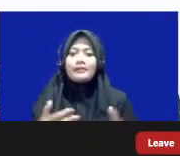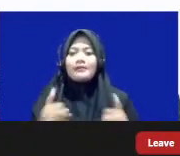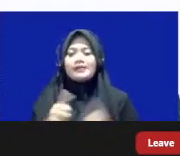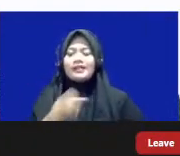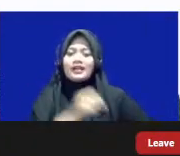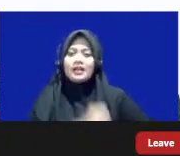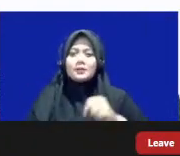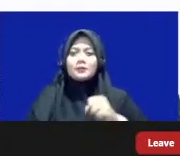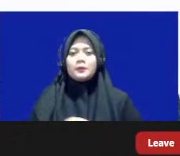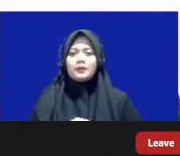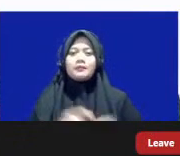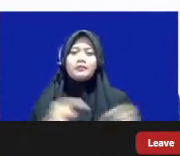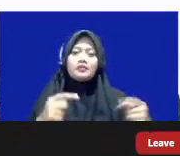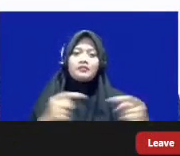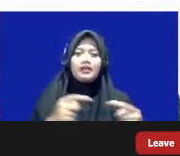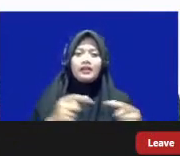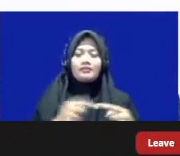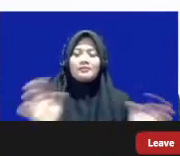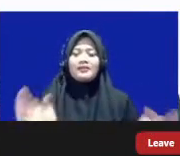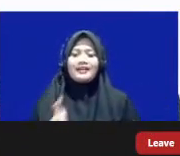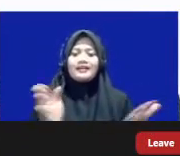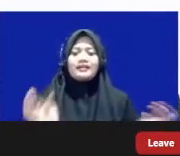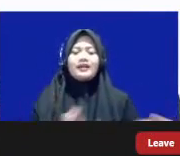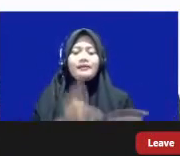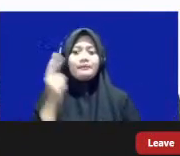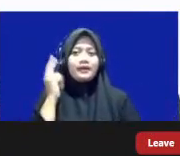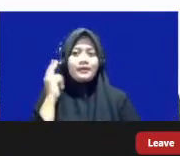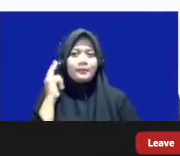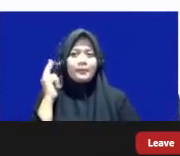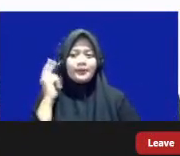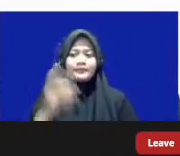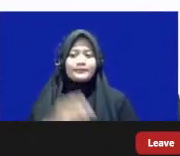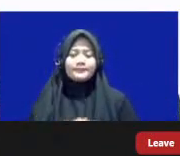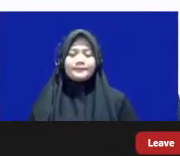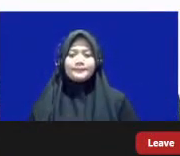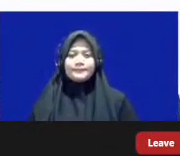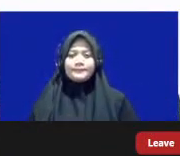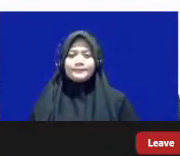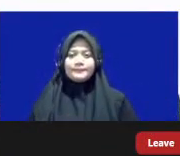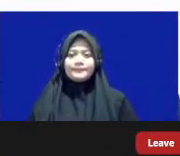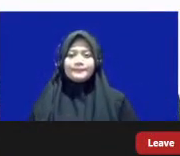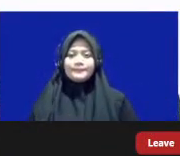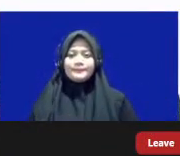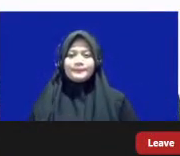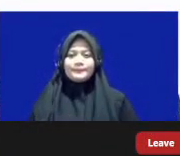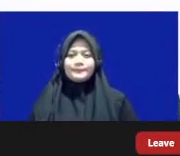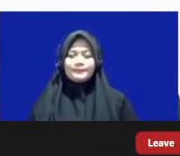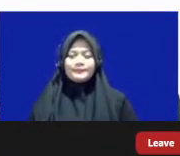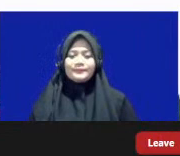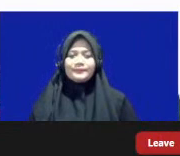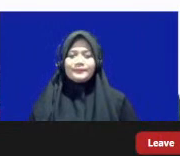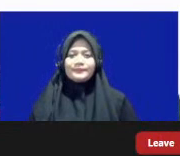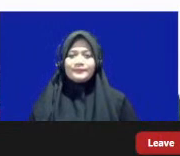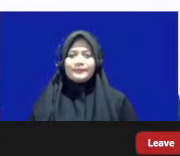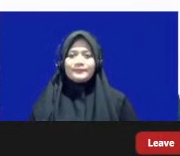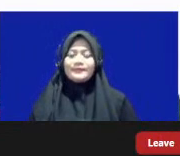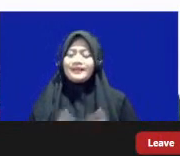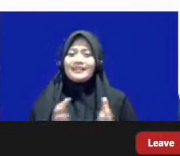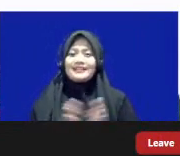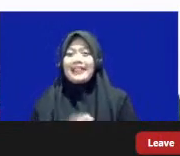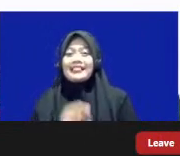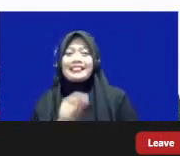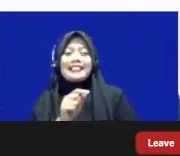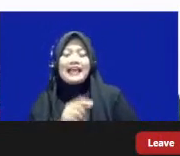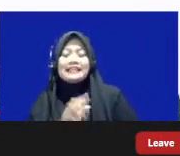be thankful to Ms. Nigar Dilnar. She talked about our women empowerment,